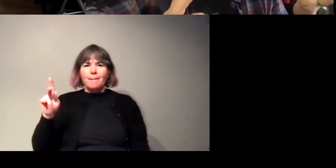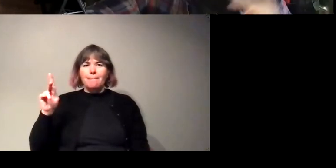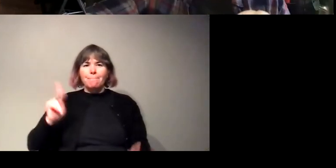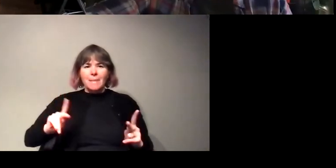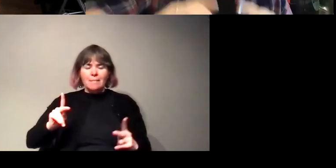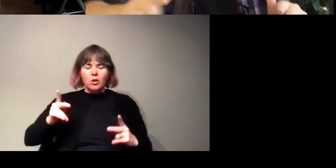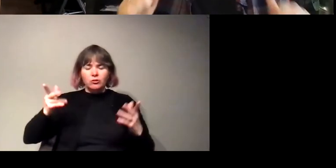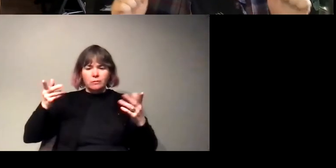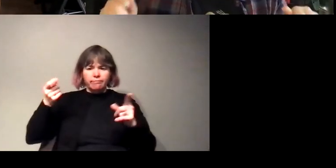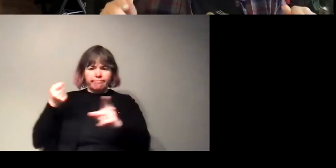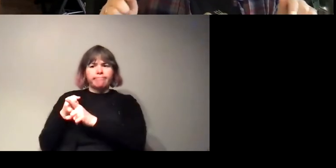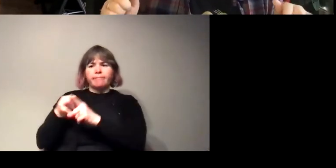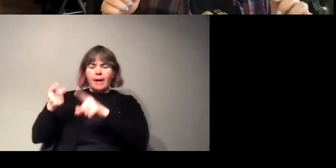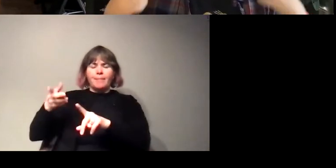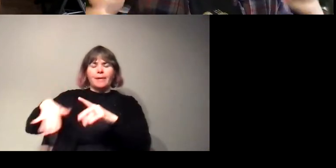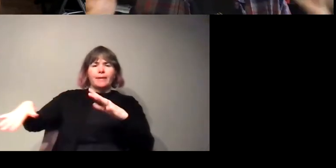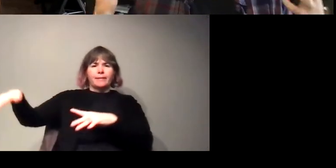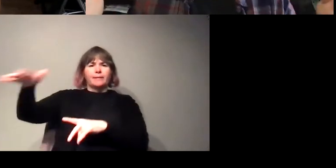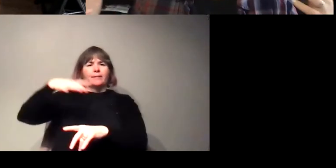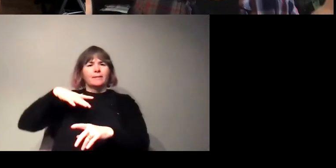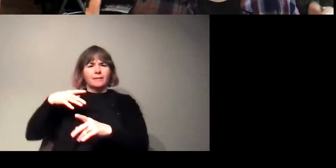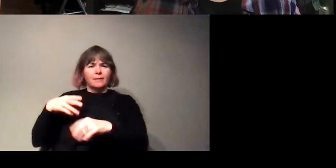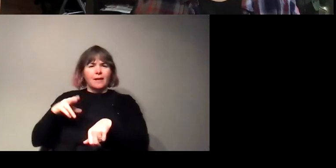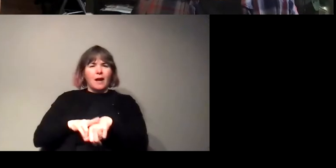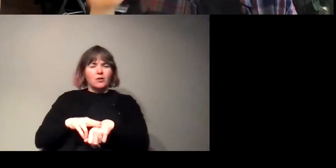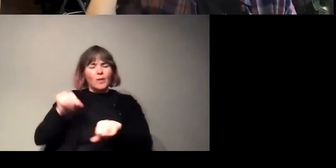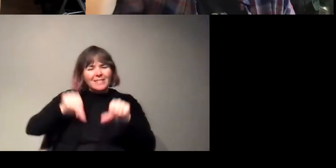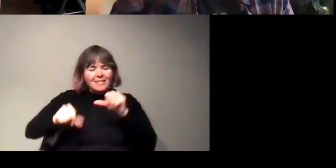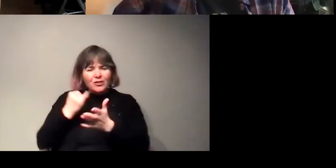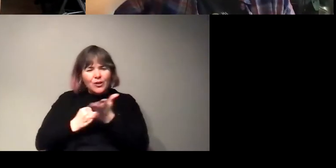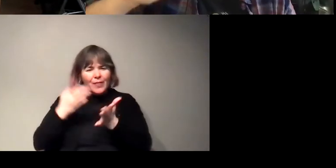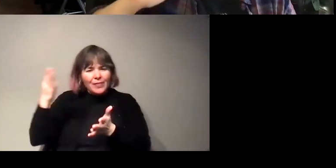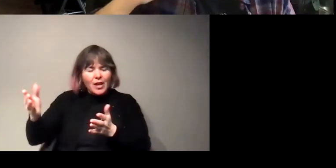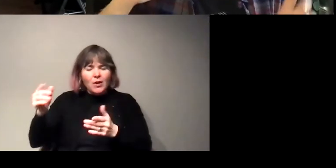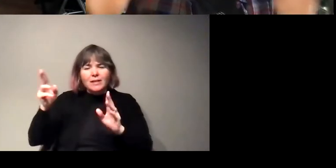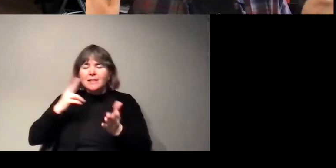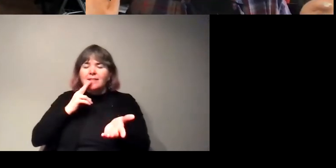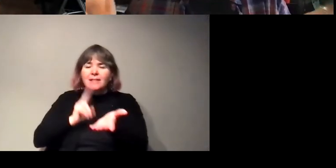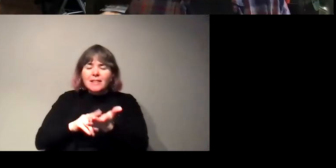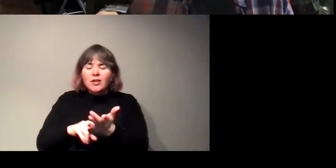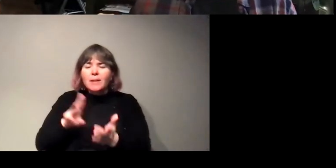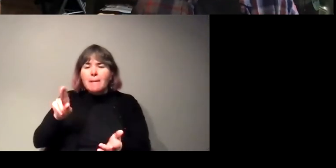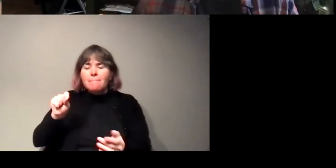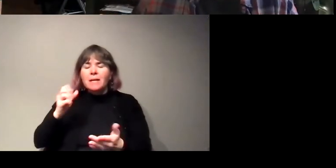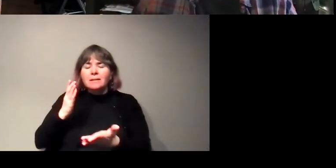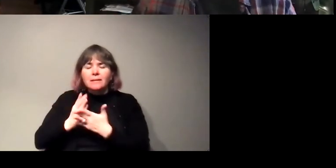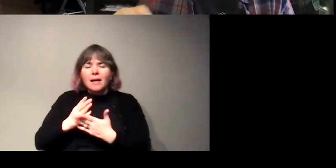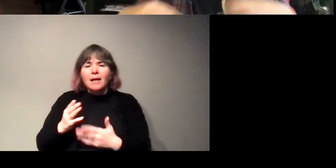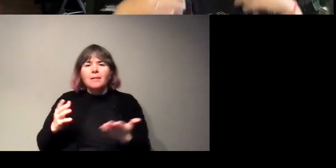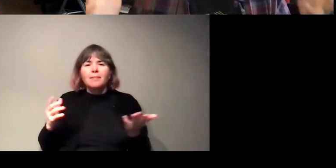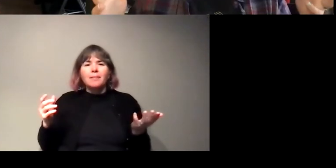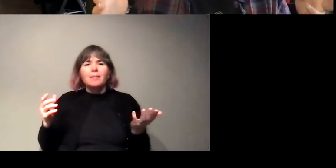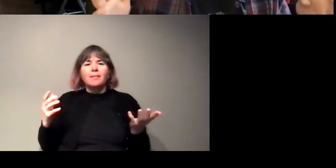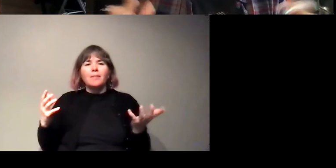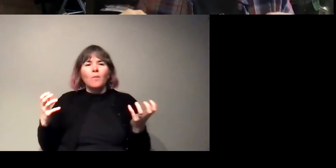be is like where I want more science art to be. Like I want stickers at the bus stop. I want like,